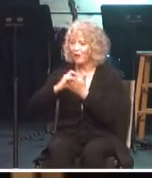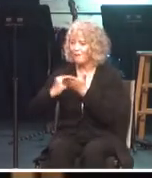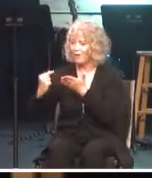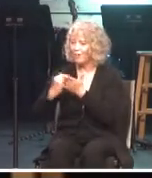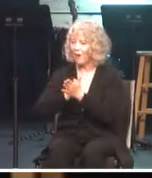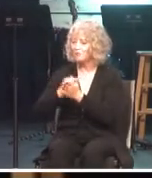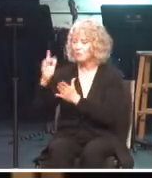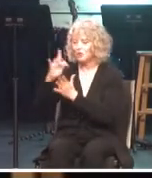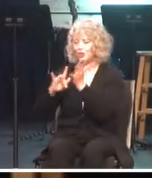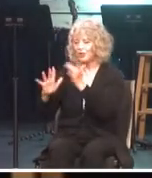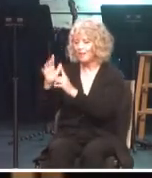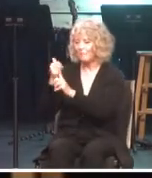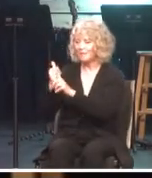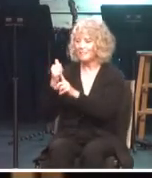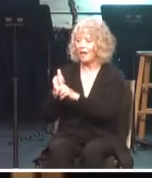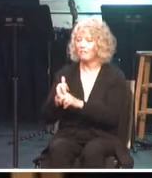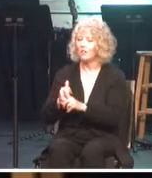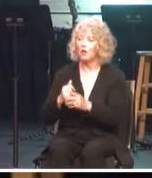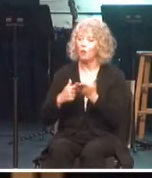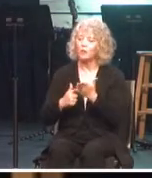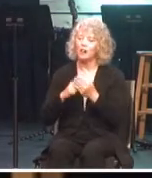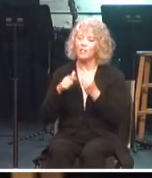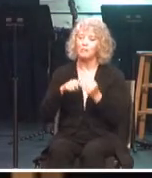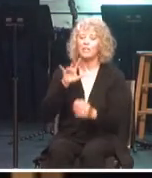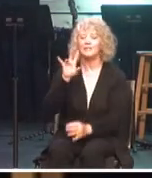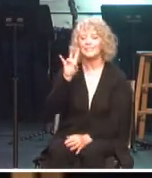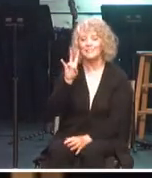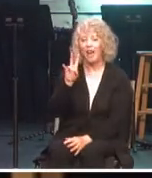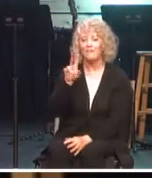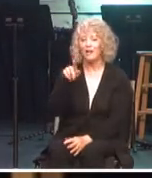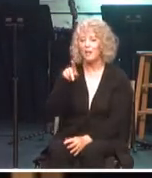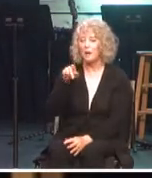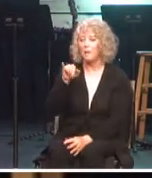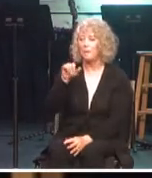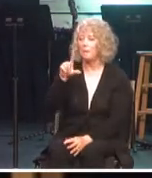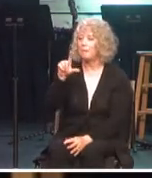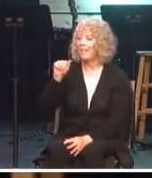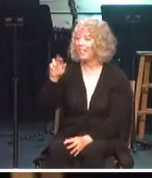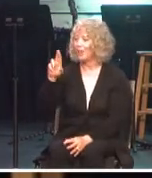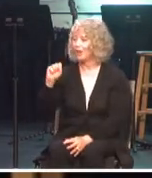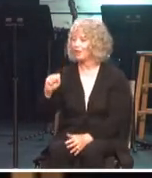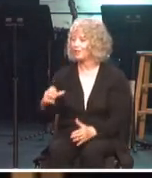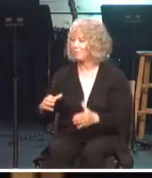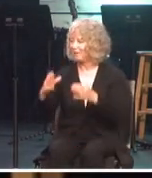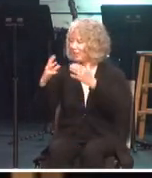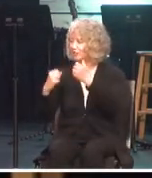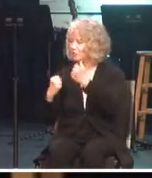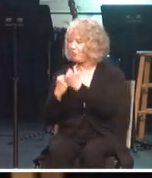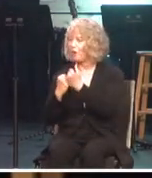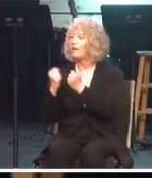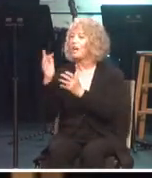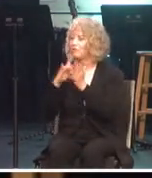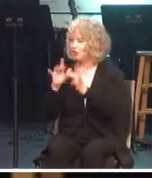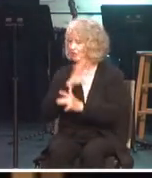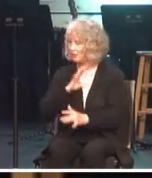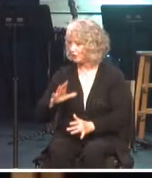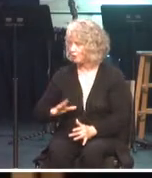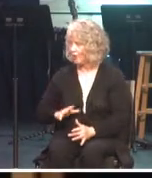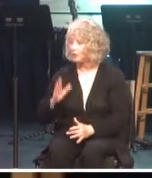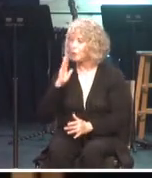Let's unpack it this way. Seven pillars of the gospel. Seven pillars of the gospel of Jesus Christ. And we'll draw